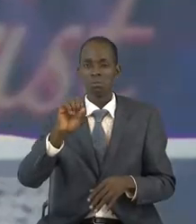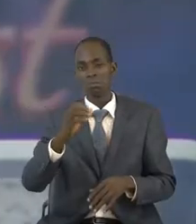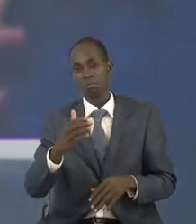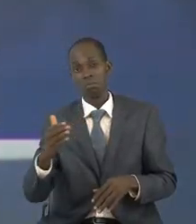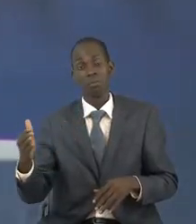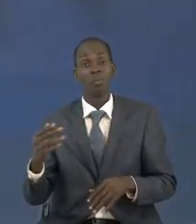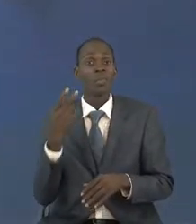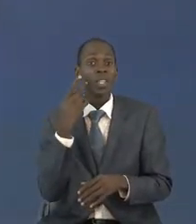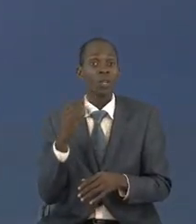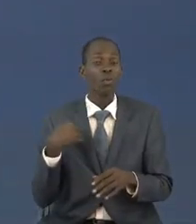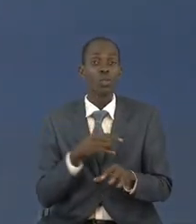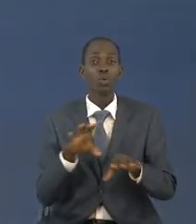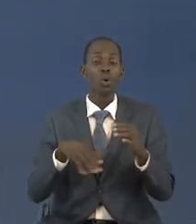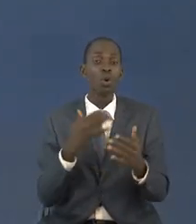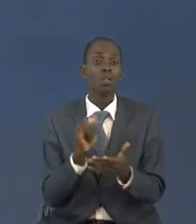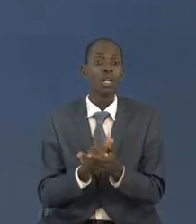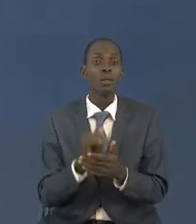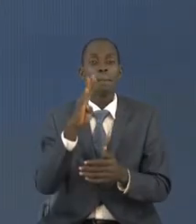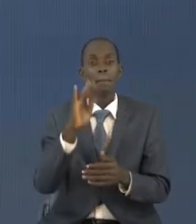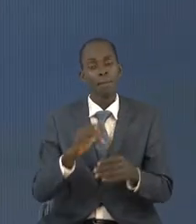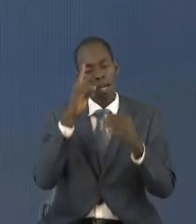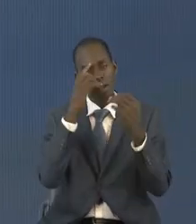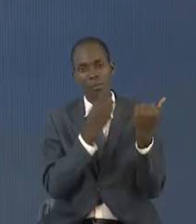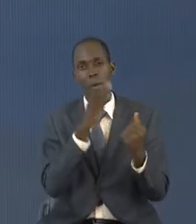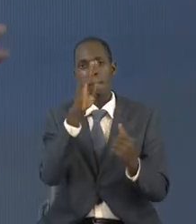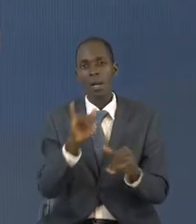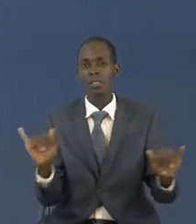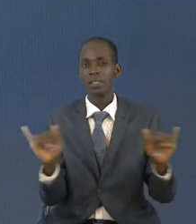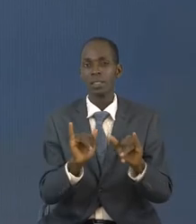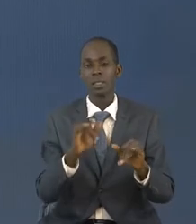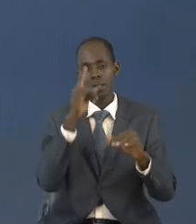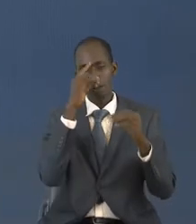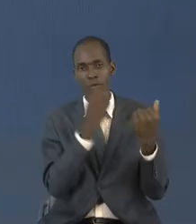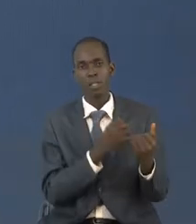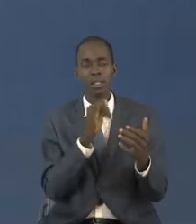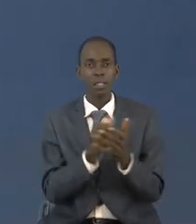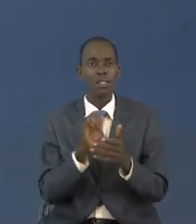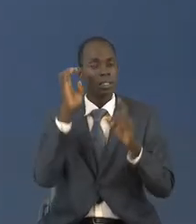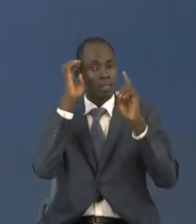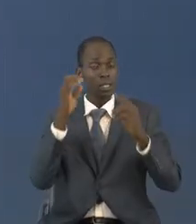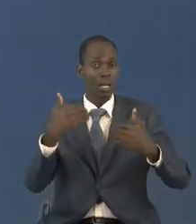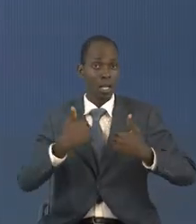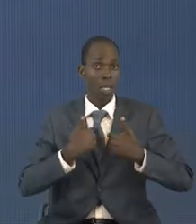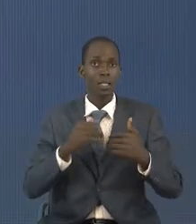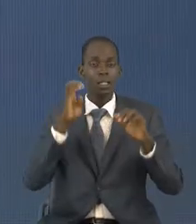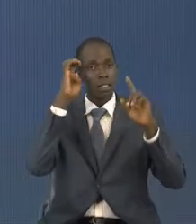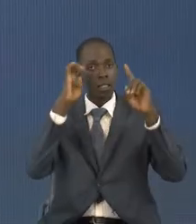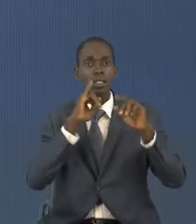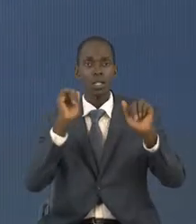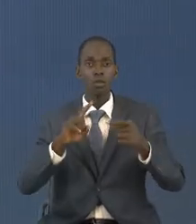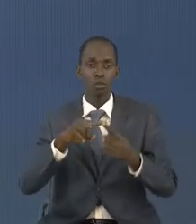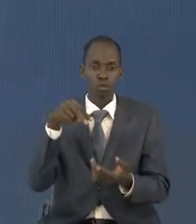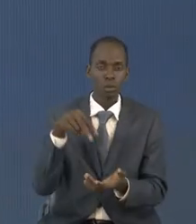by faith, by the same faith that he had and was able to stand, able to overcome every